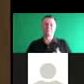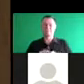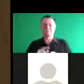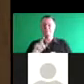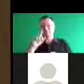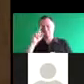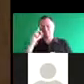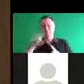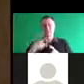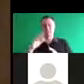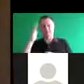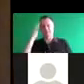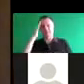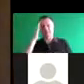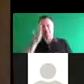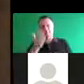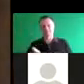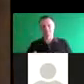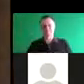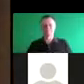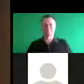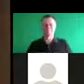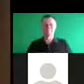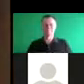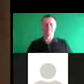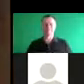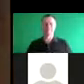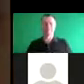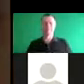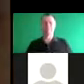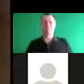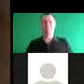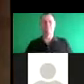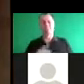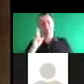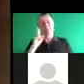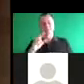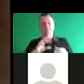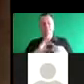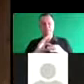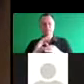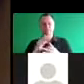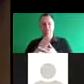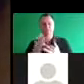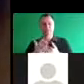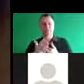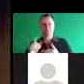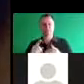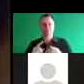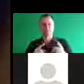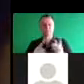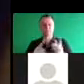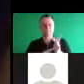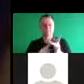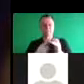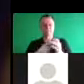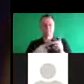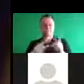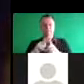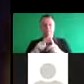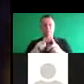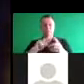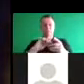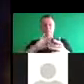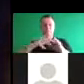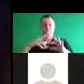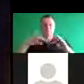mother. And so there's this kind of conversation, this relationship between this liquid matter and the